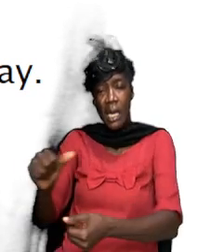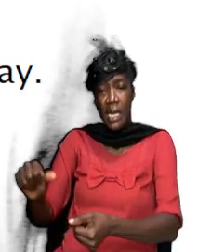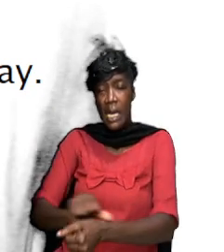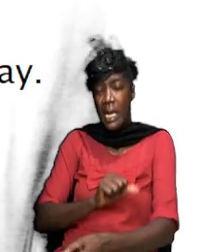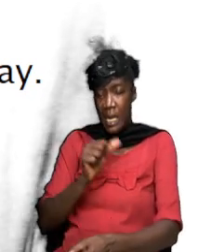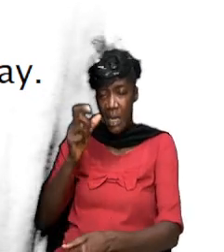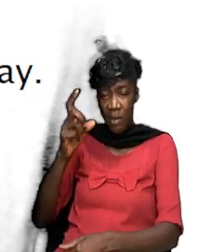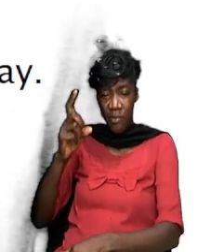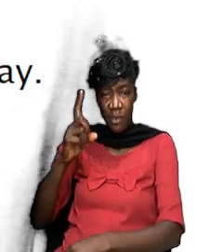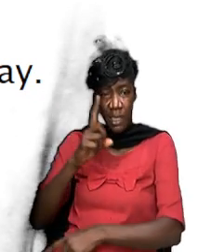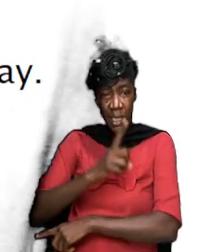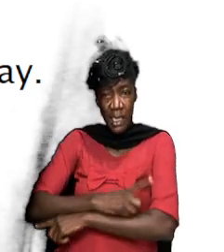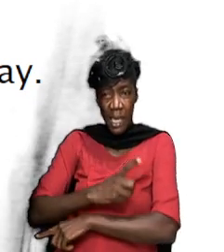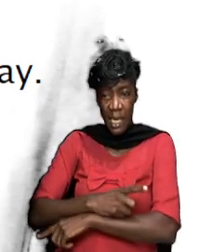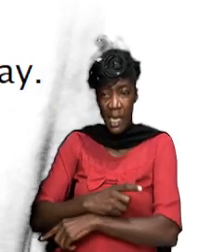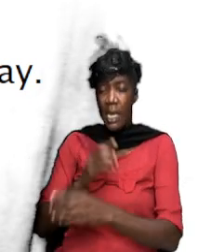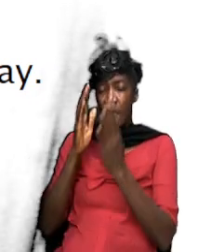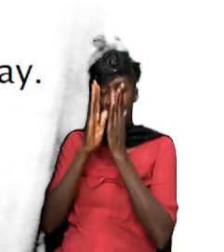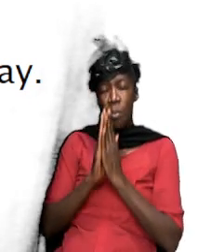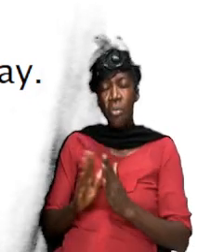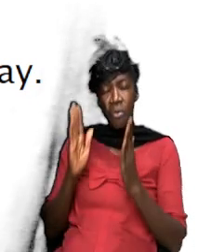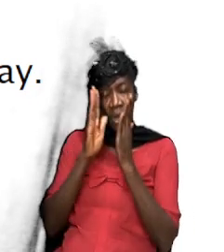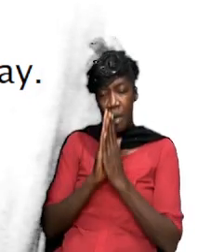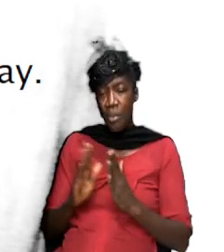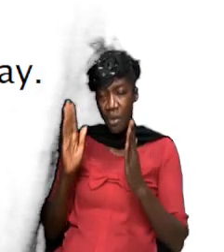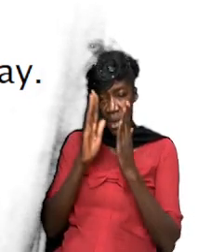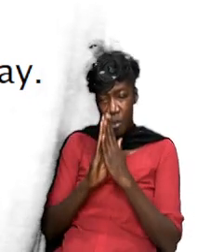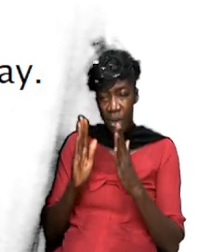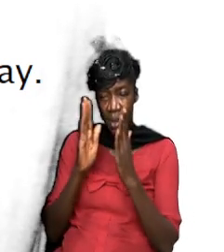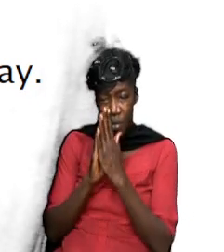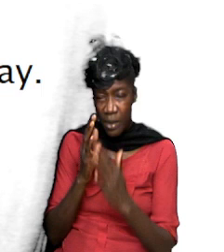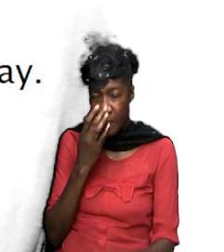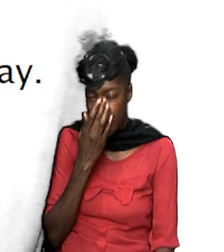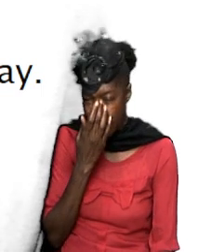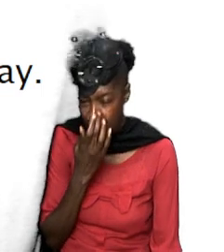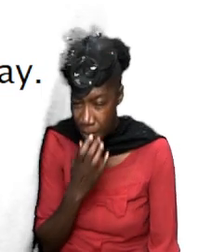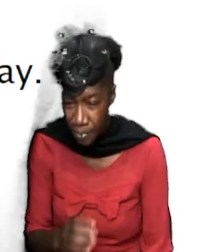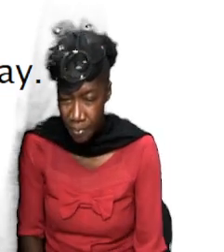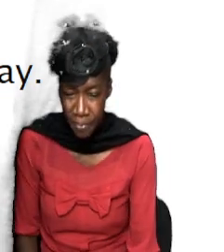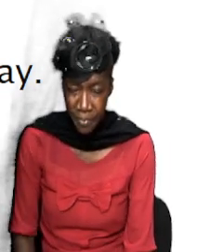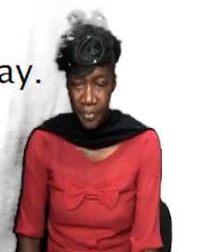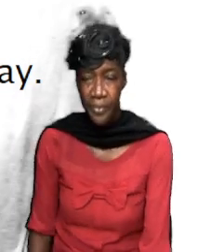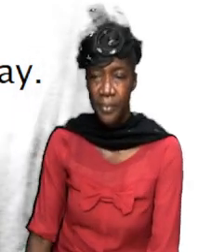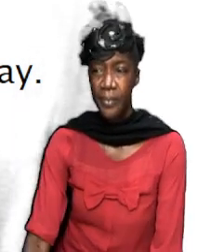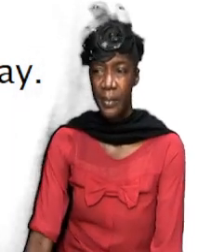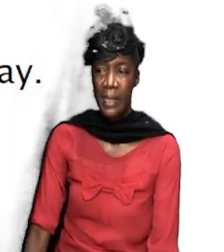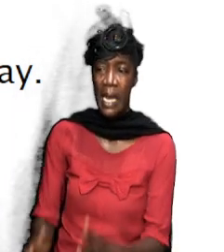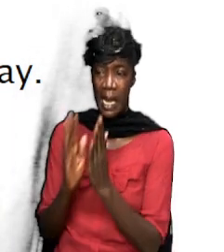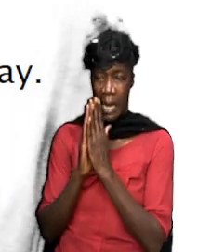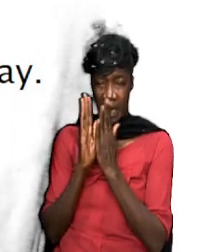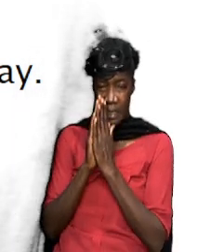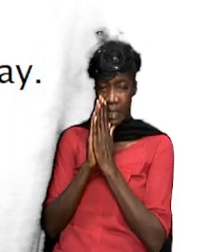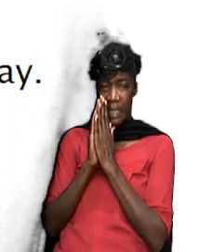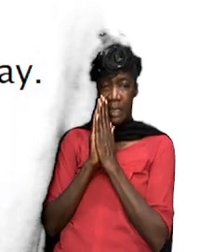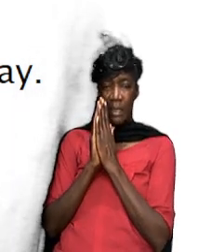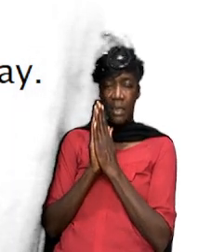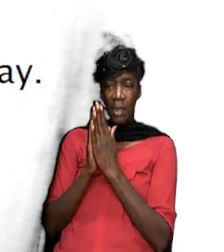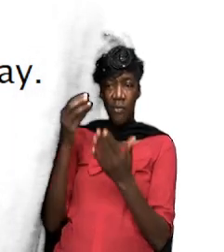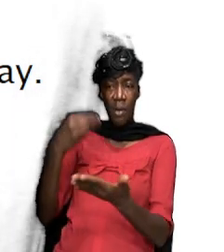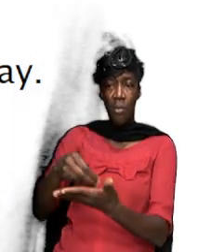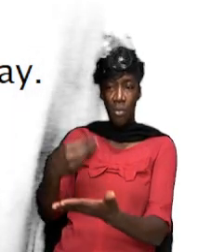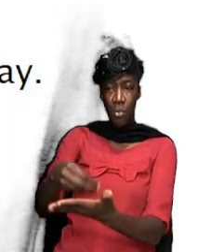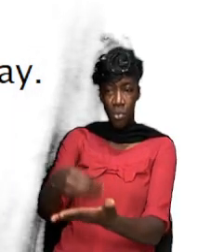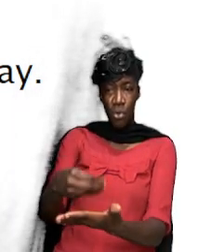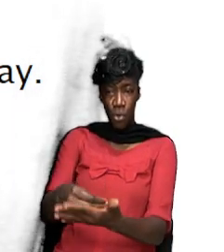you go before God, you spend a majority of the time asking about an increase at work.